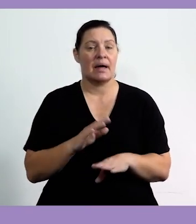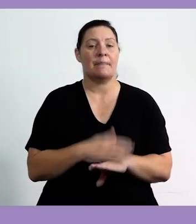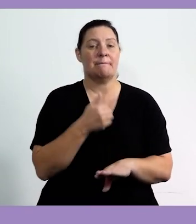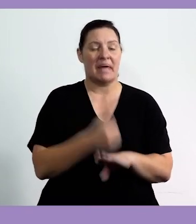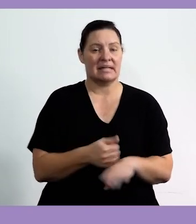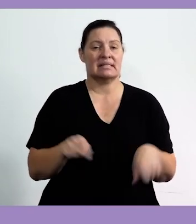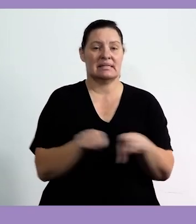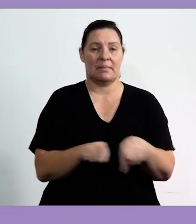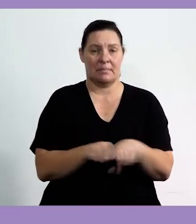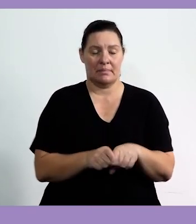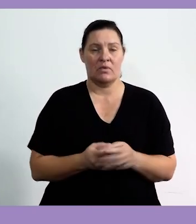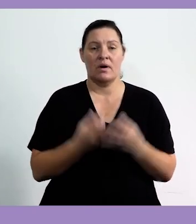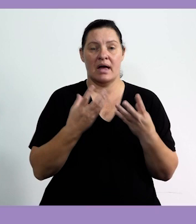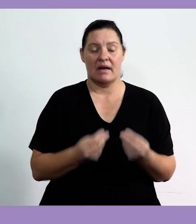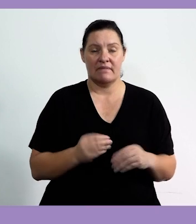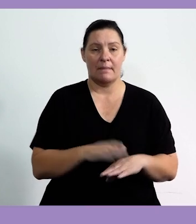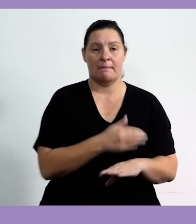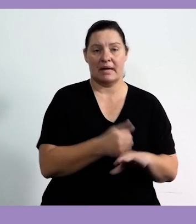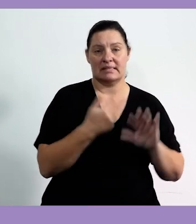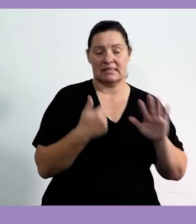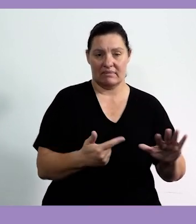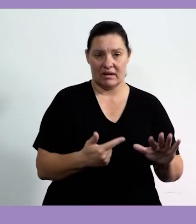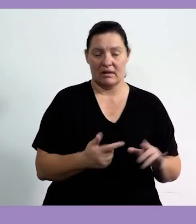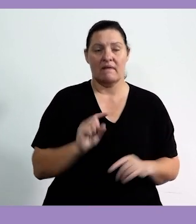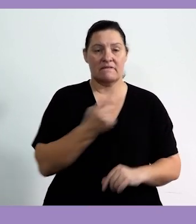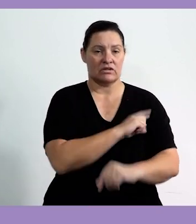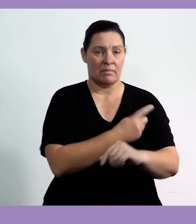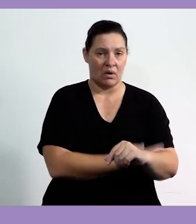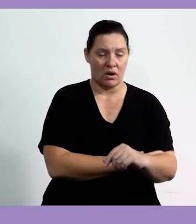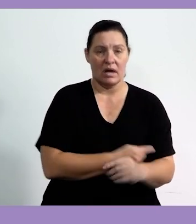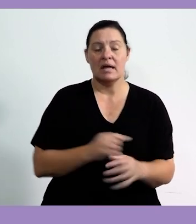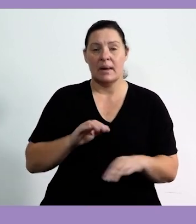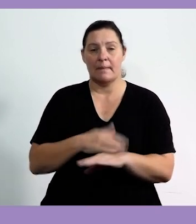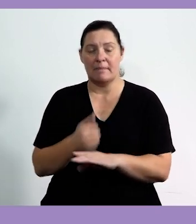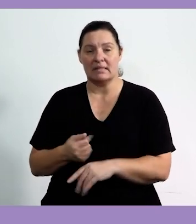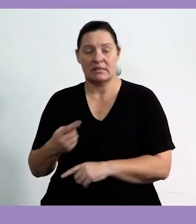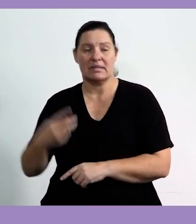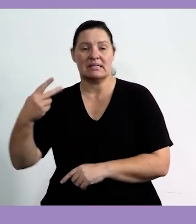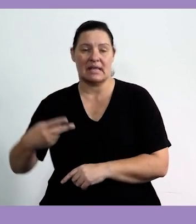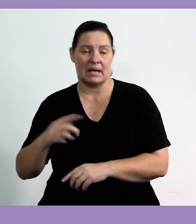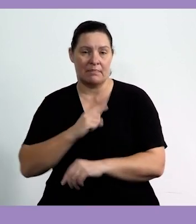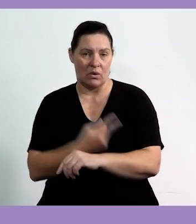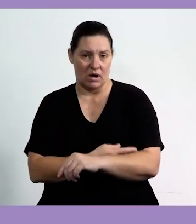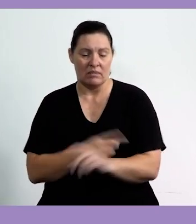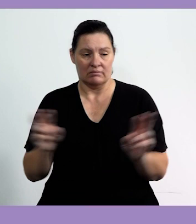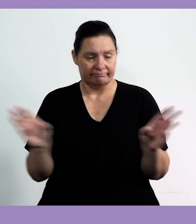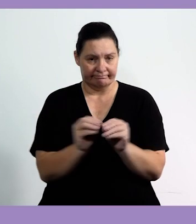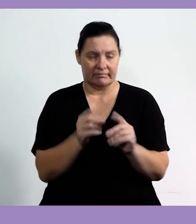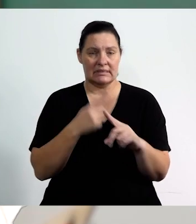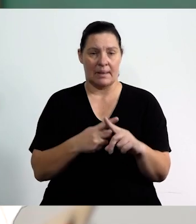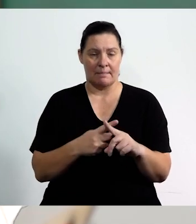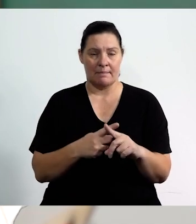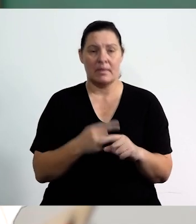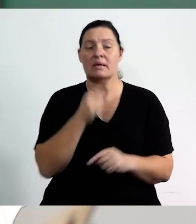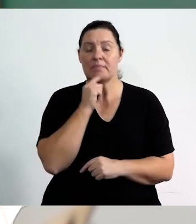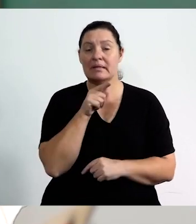the base is the same. We have a base 7 with the first power and a base 7 with the second power, and they are being multiplied.